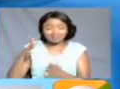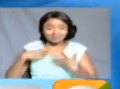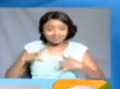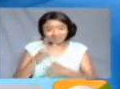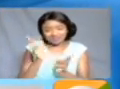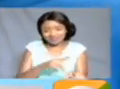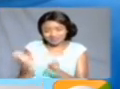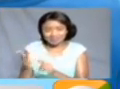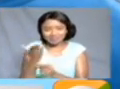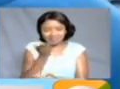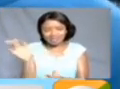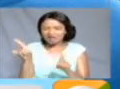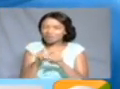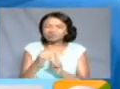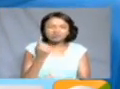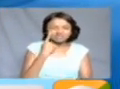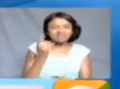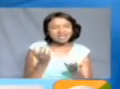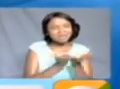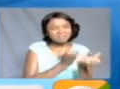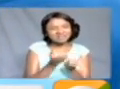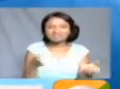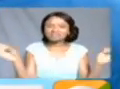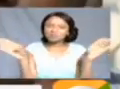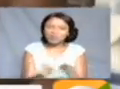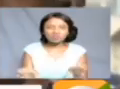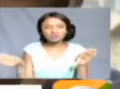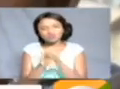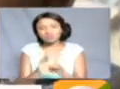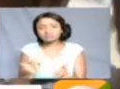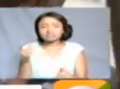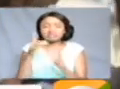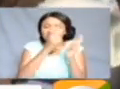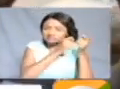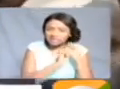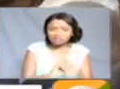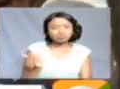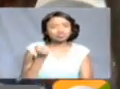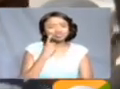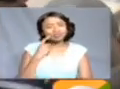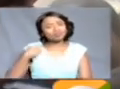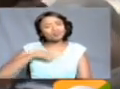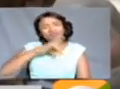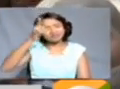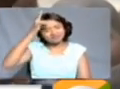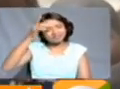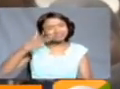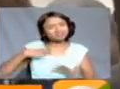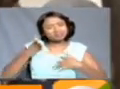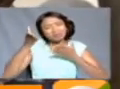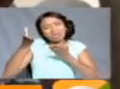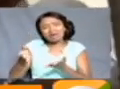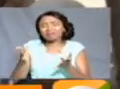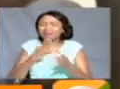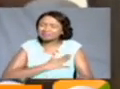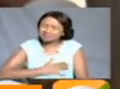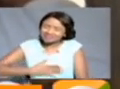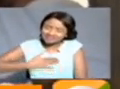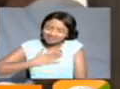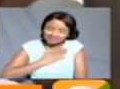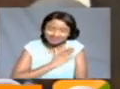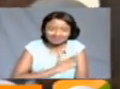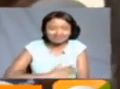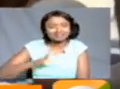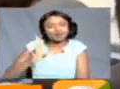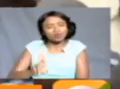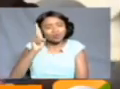watu zimechomeka pale kama saloon, kuna duka. Sisi watu wa kijiji, watu wa hiyo area tumeungulio, sisi wote tafadhali serikali